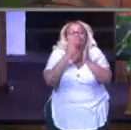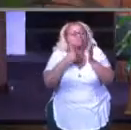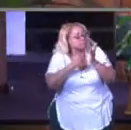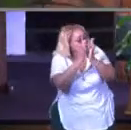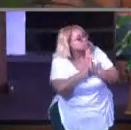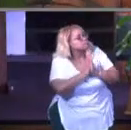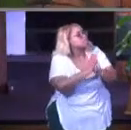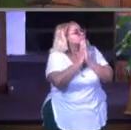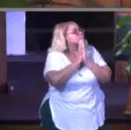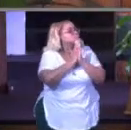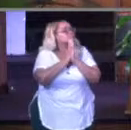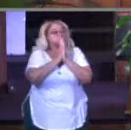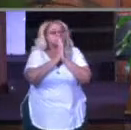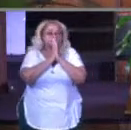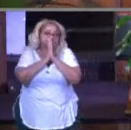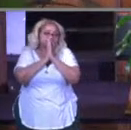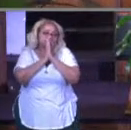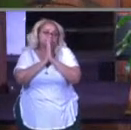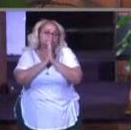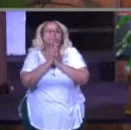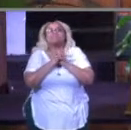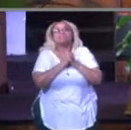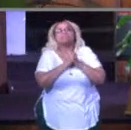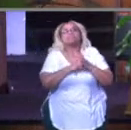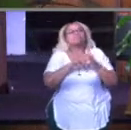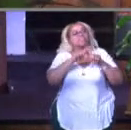I am praying.